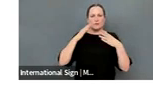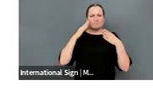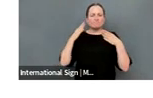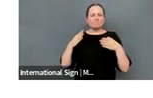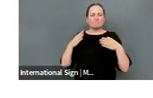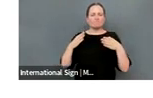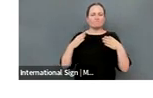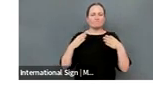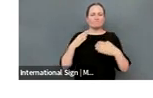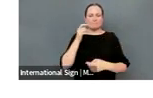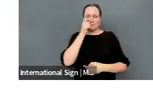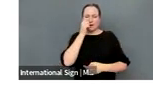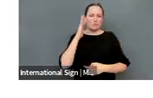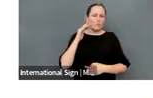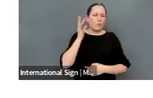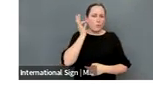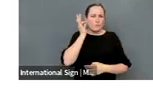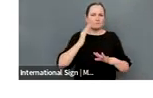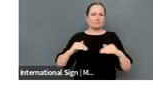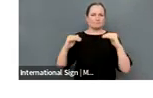different policies needed.